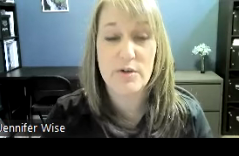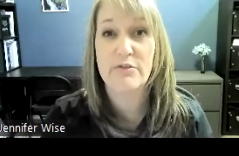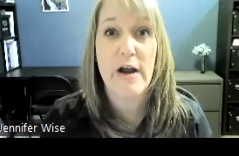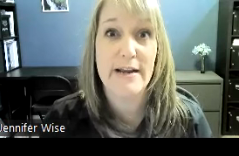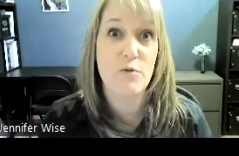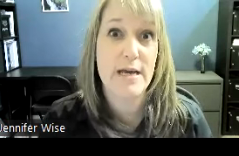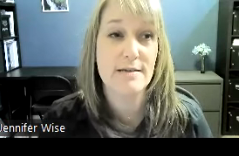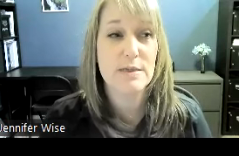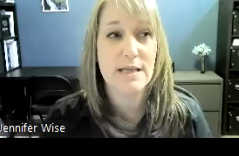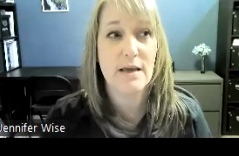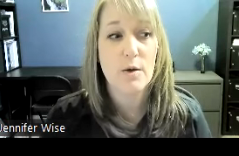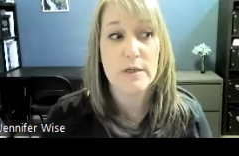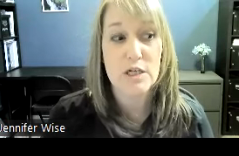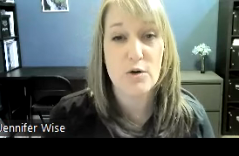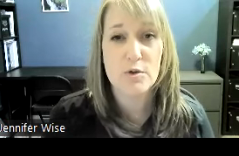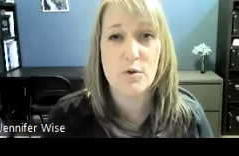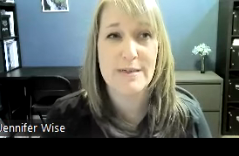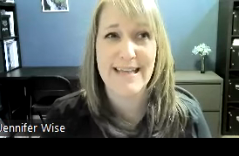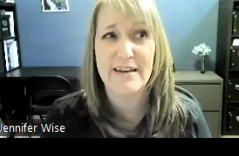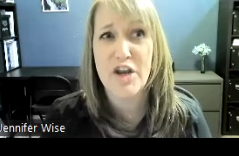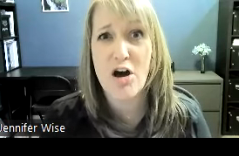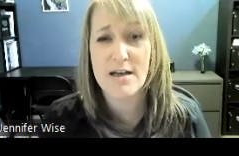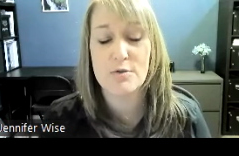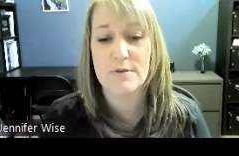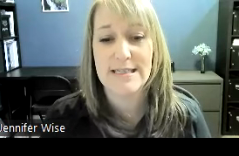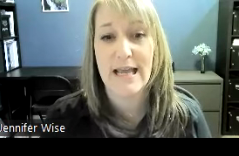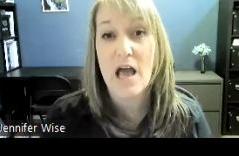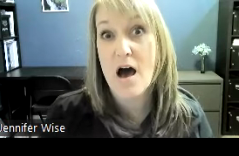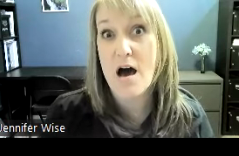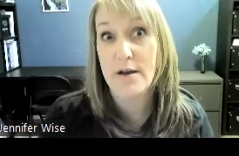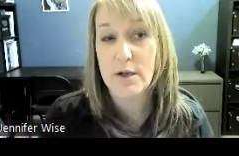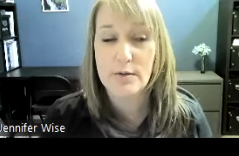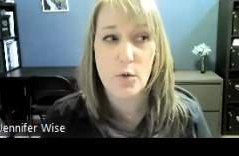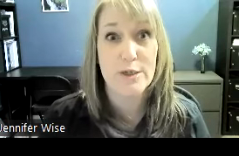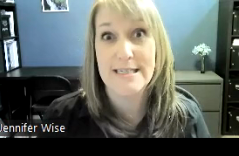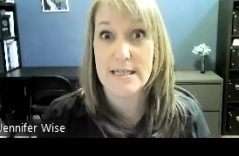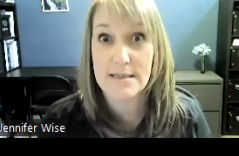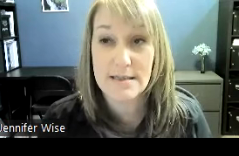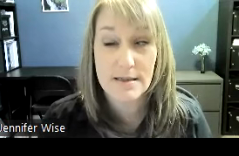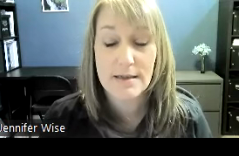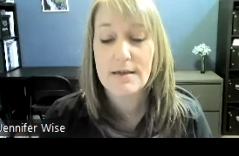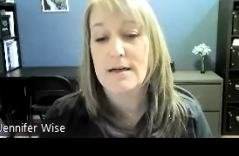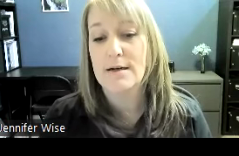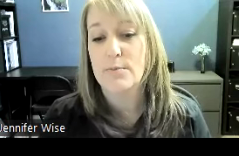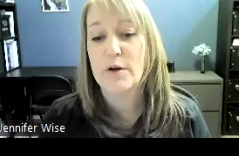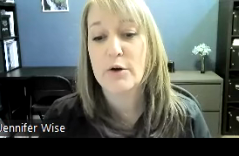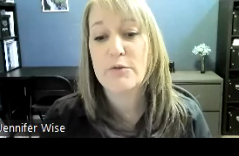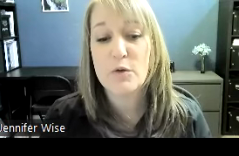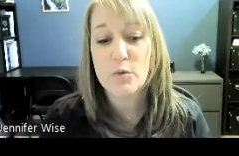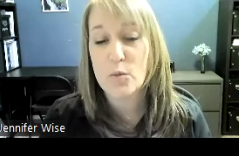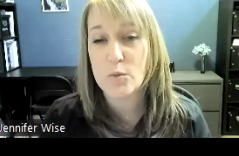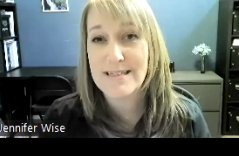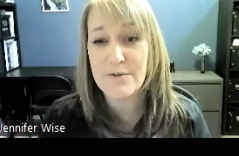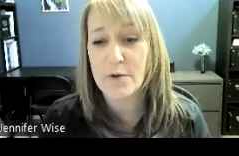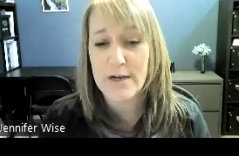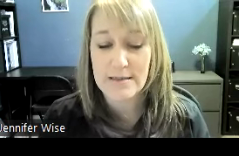do it a variety of ways. We say we don't, or we say not, or we say un or dis. There are a